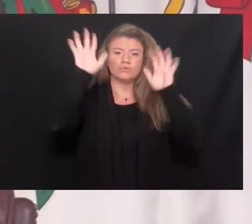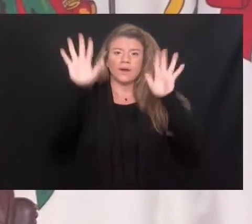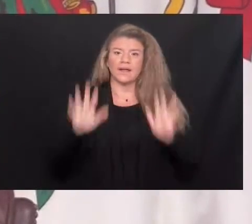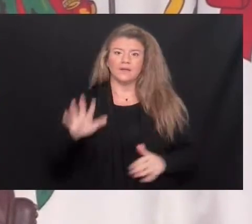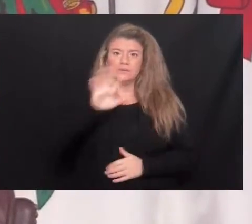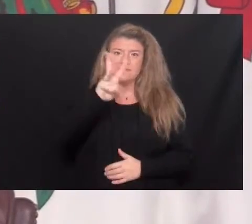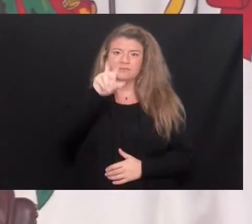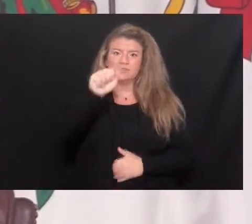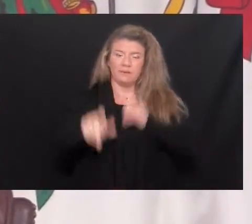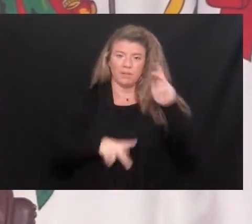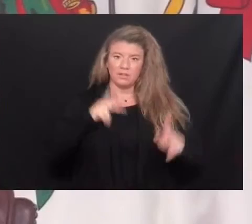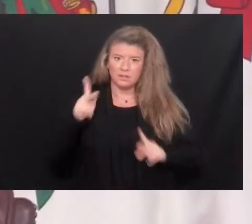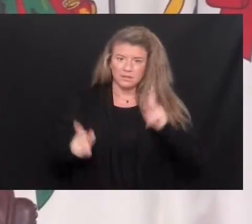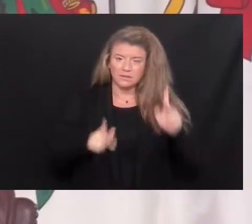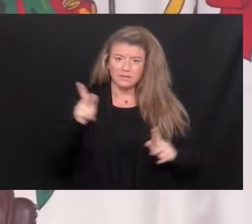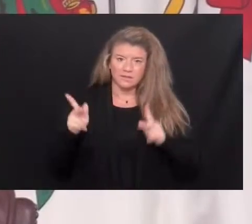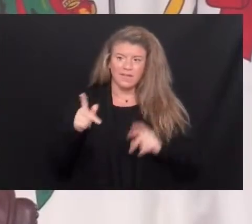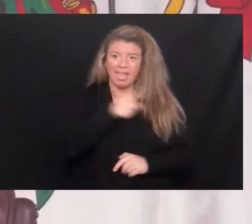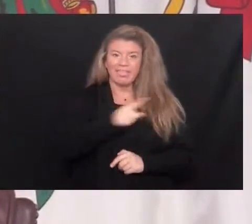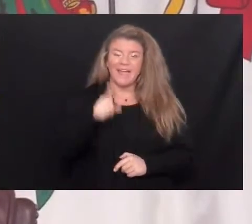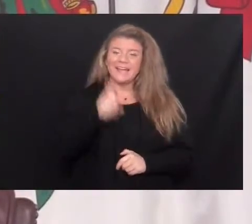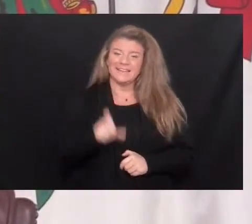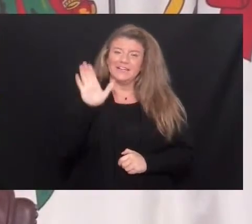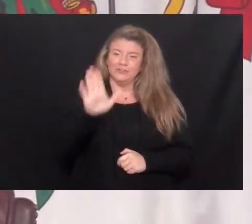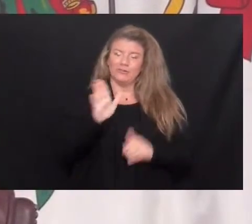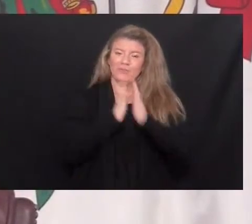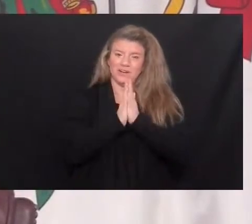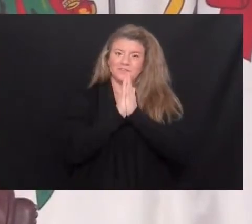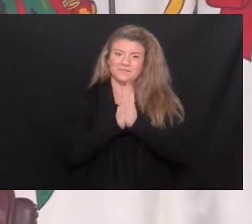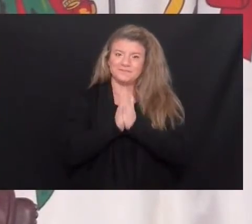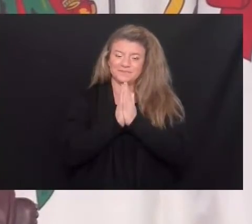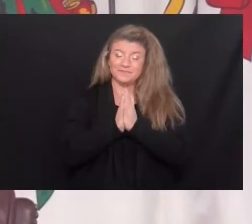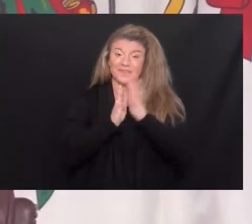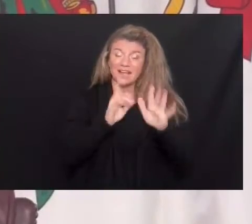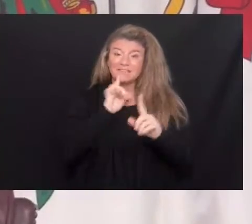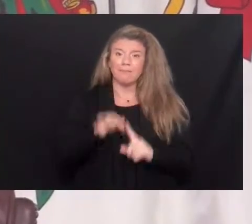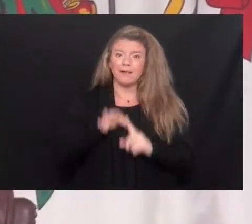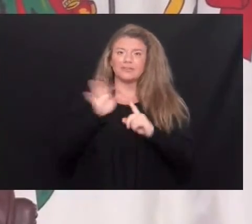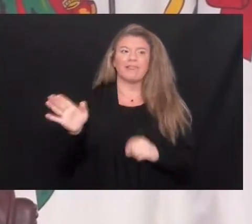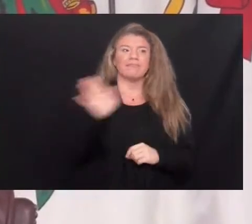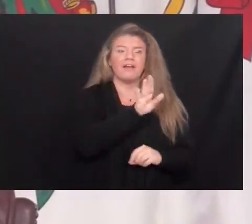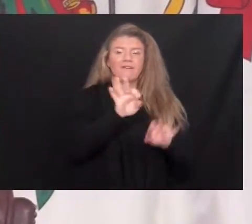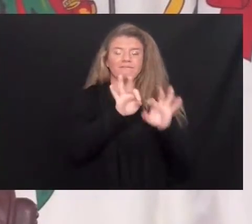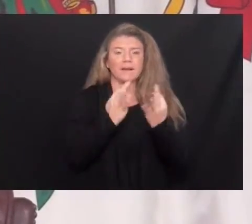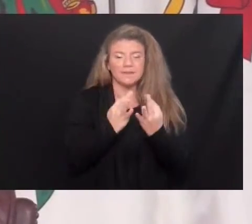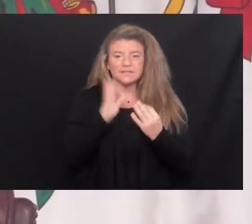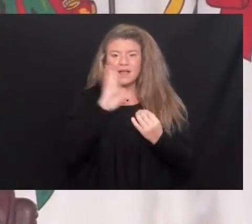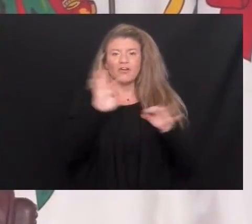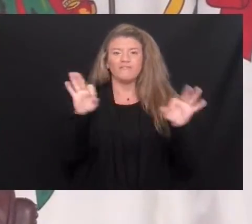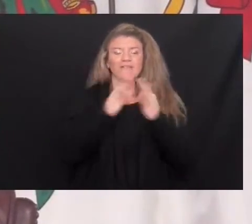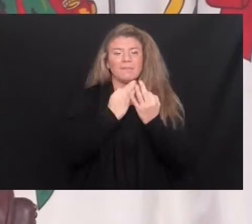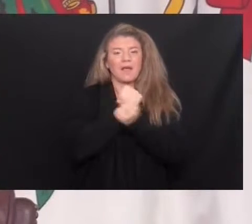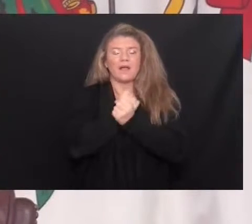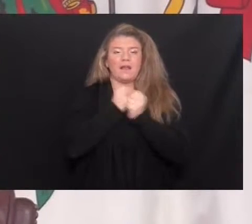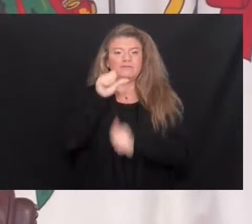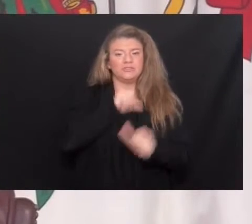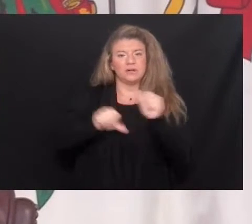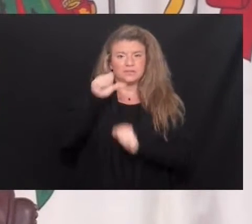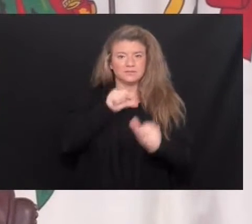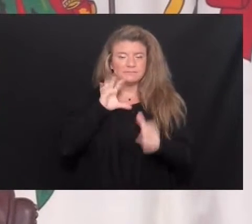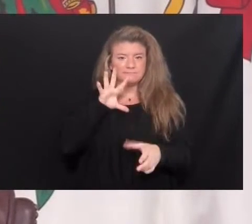Virginians. They need your prayers, especially their family and all their families and all their loved ones.